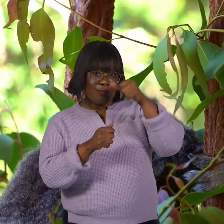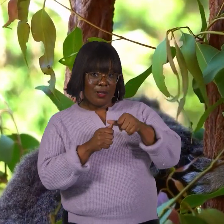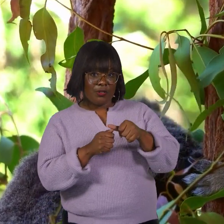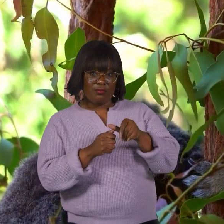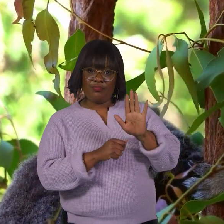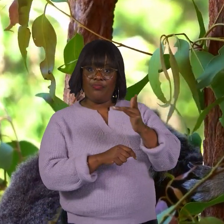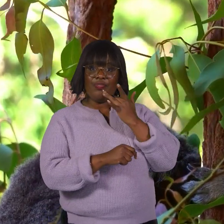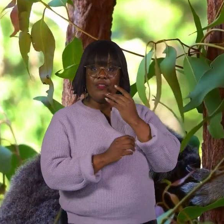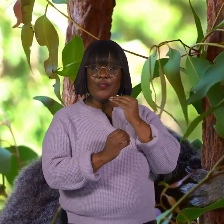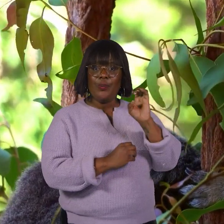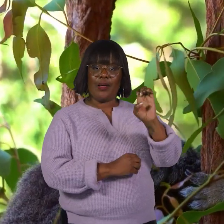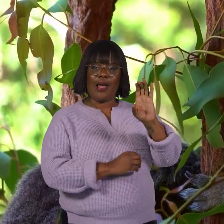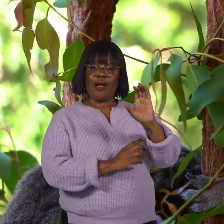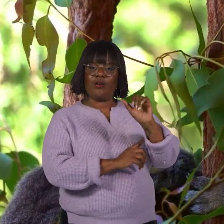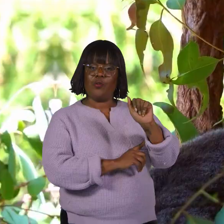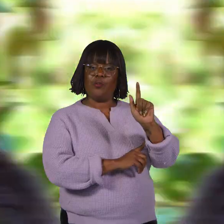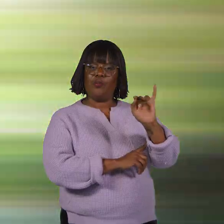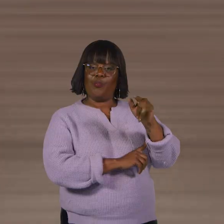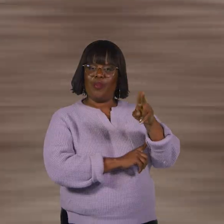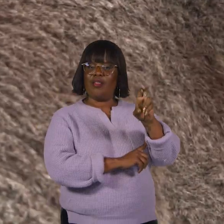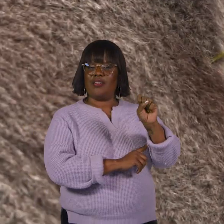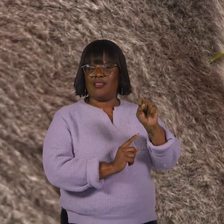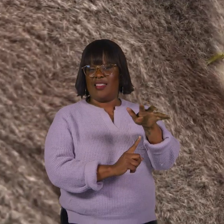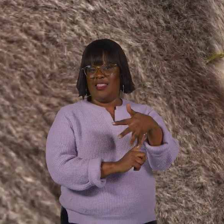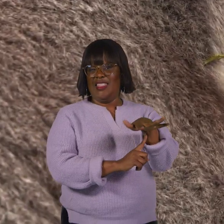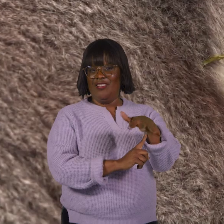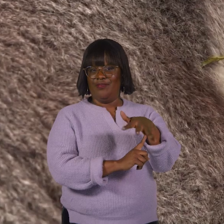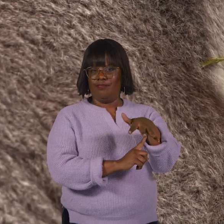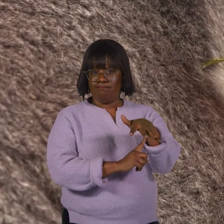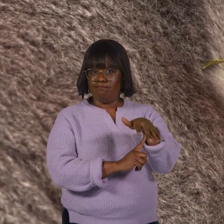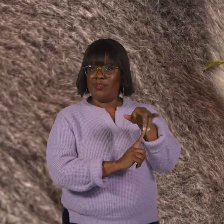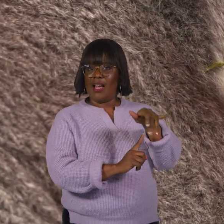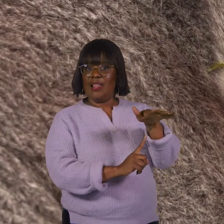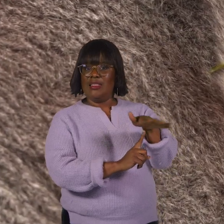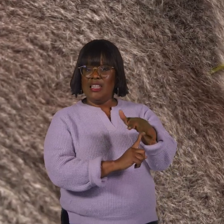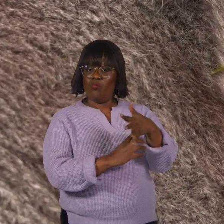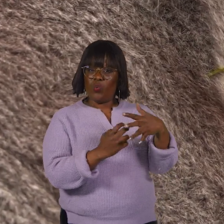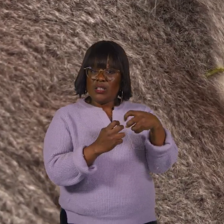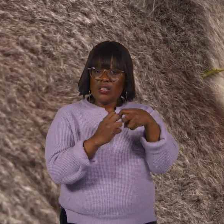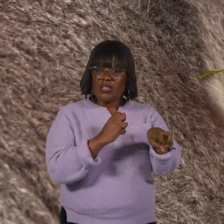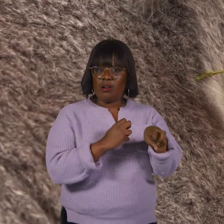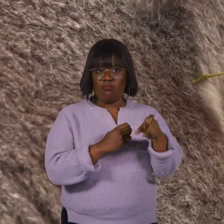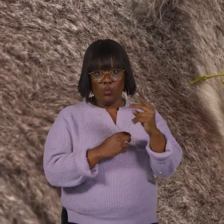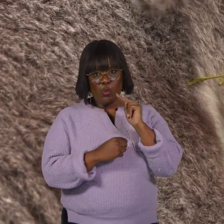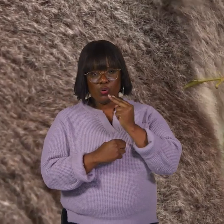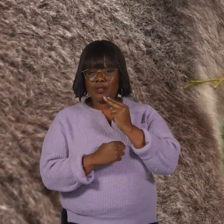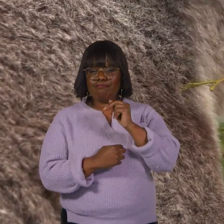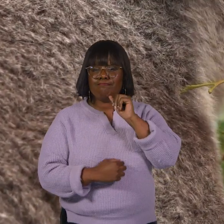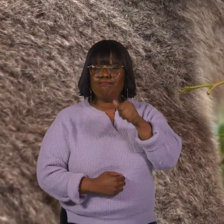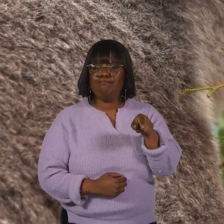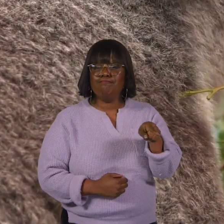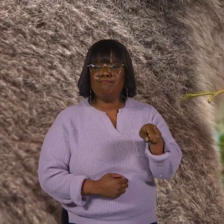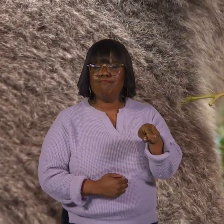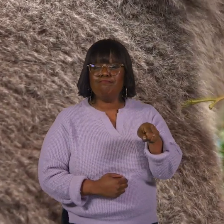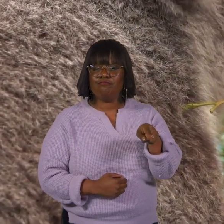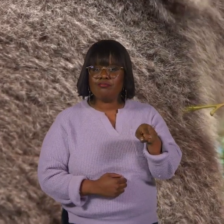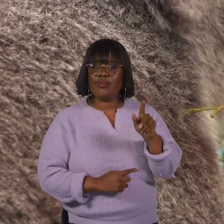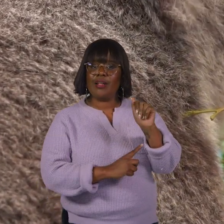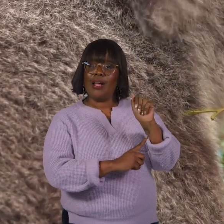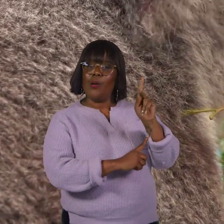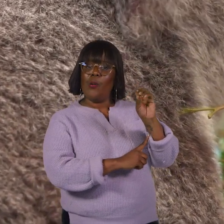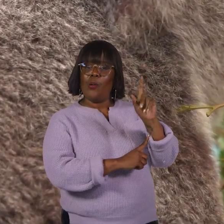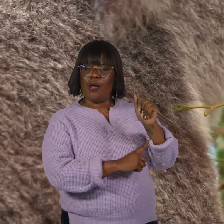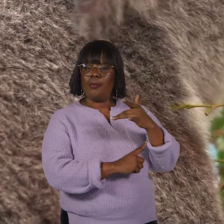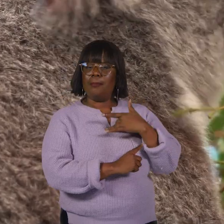favorite food is eucalyptus leaves. Eucalyptus leaves are tough and not very nutritious. But koalas have